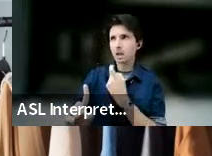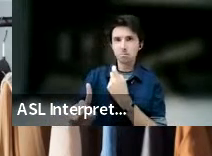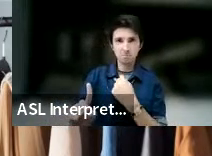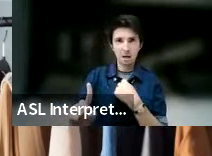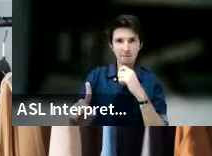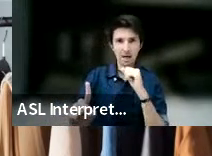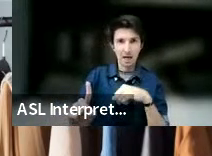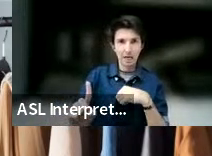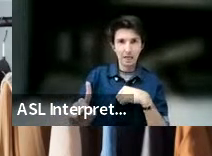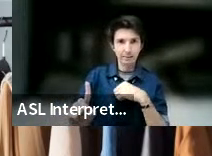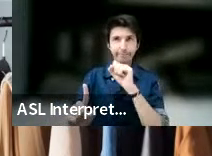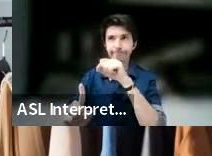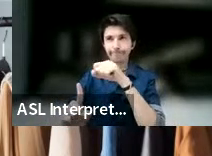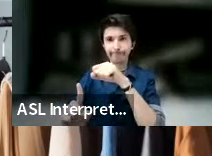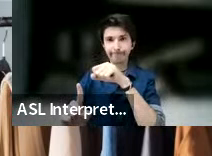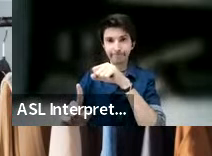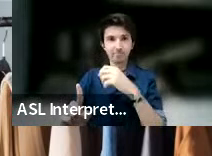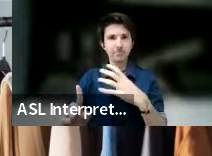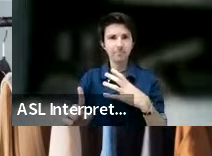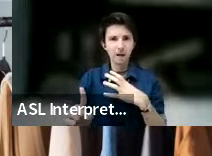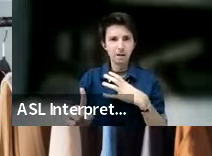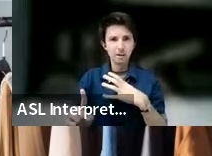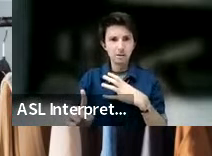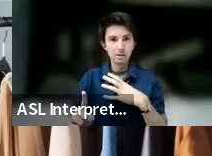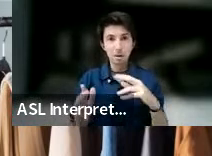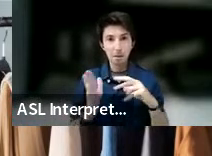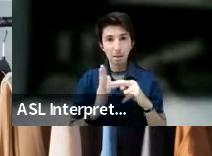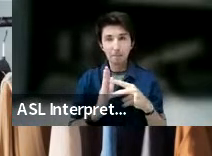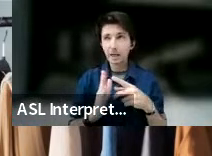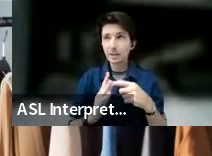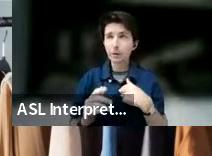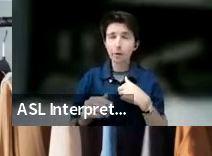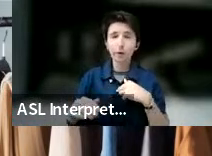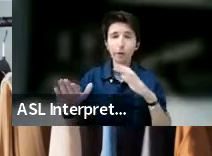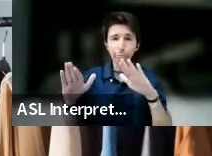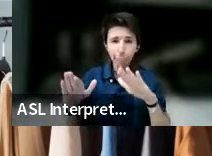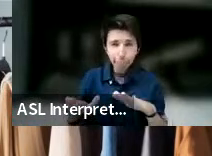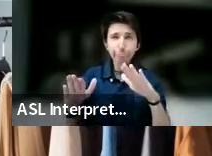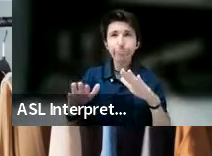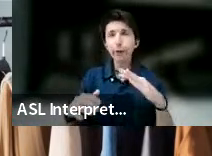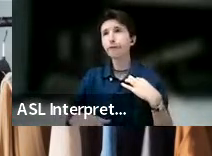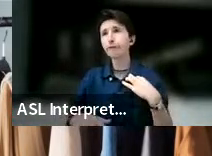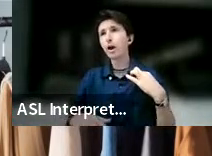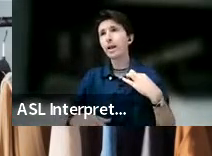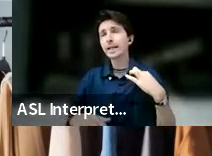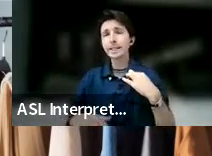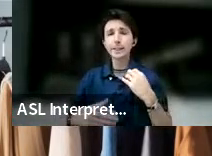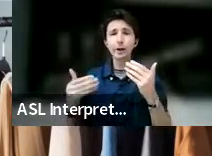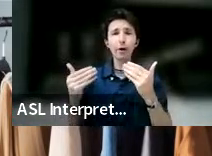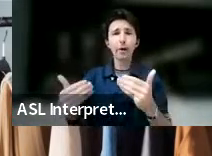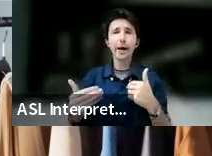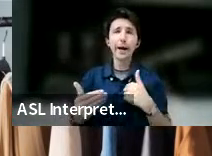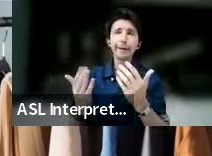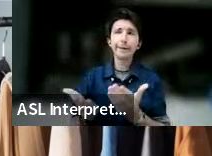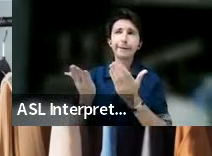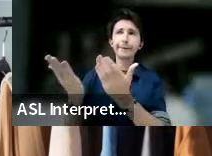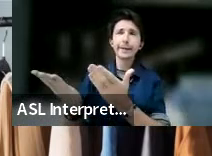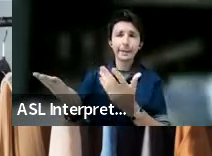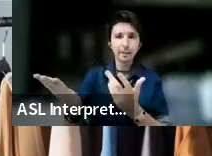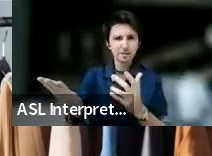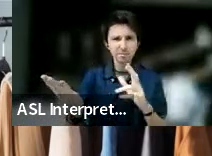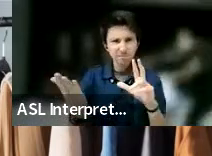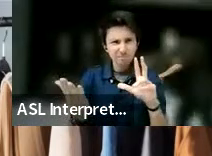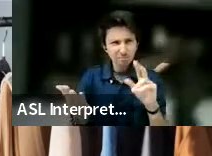key. We don't encourage our members to volunteer to bring anything of that nature because